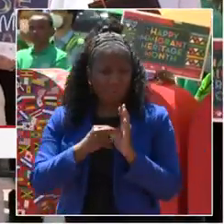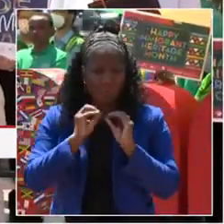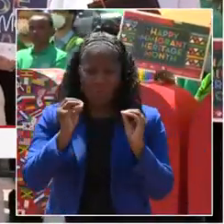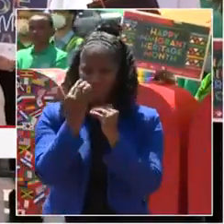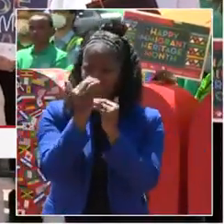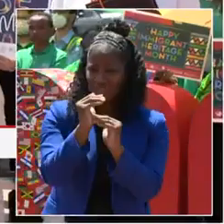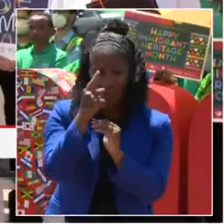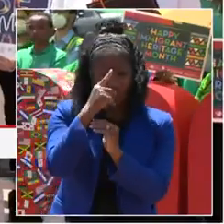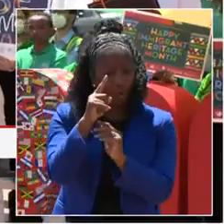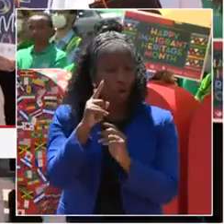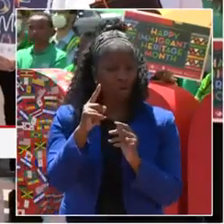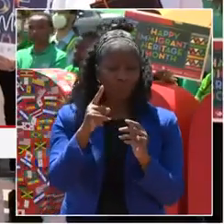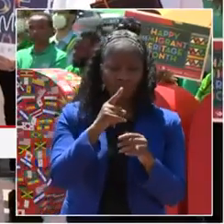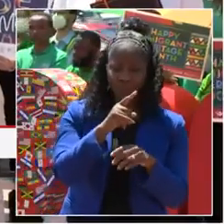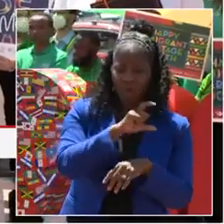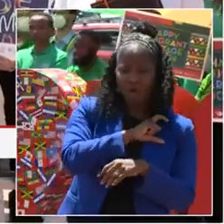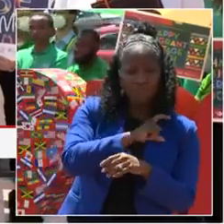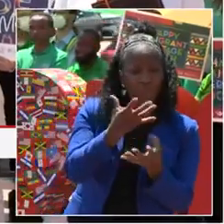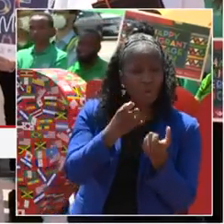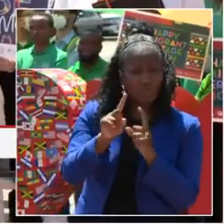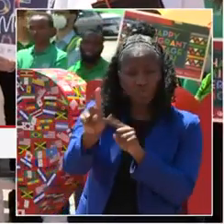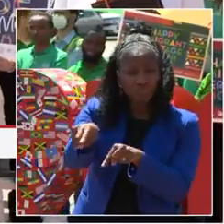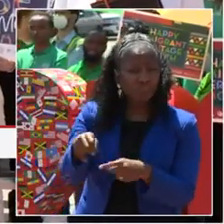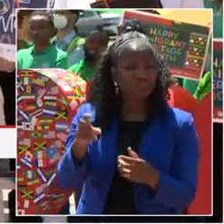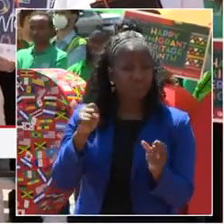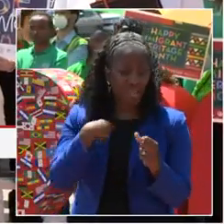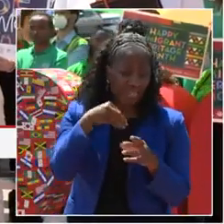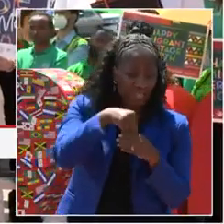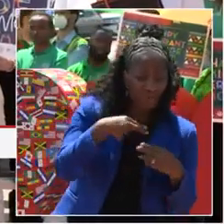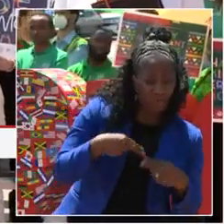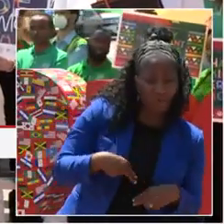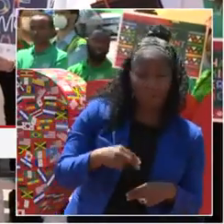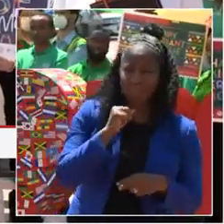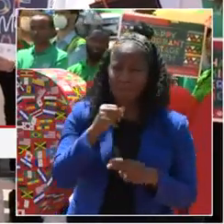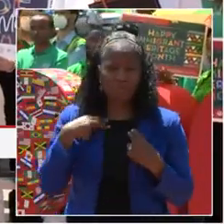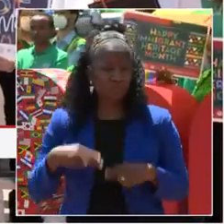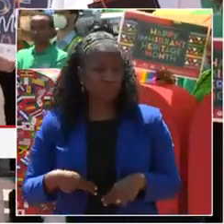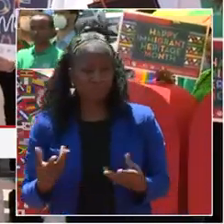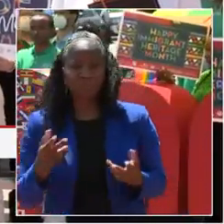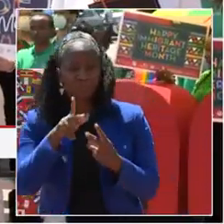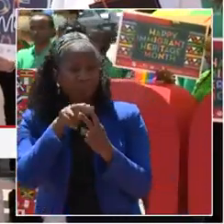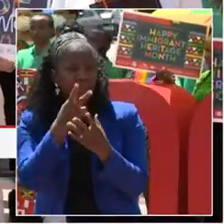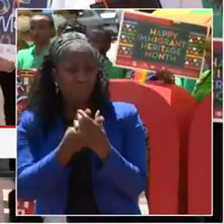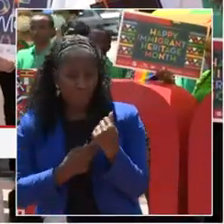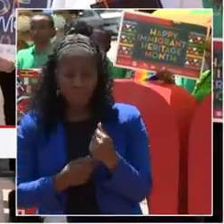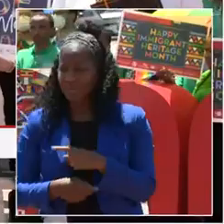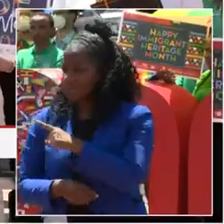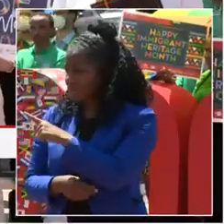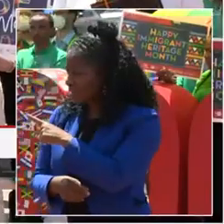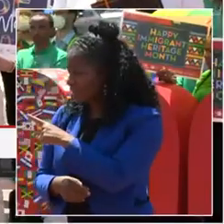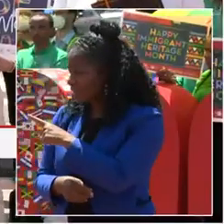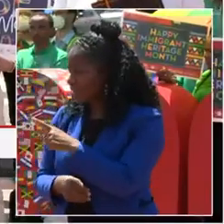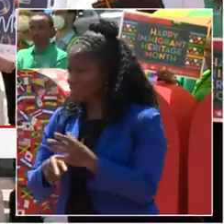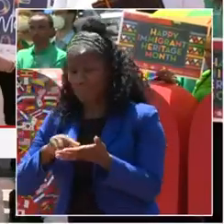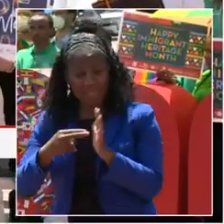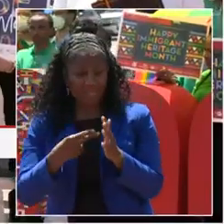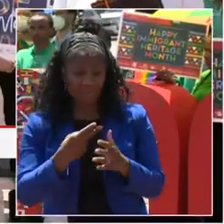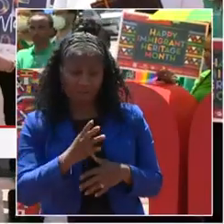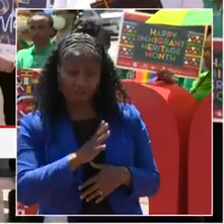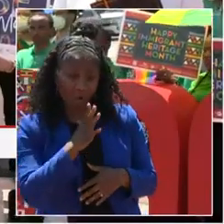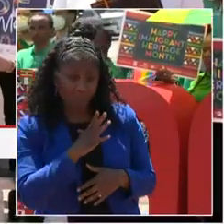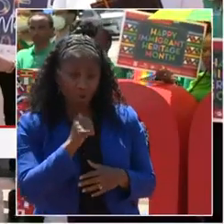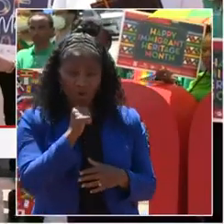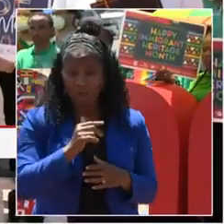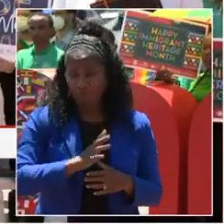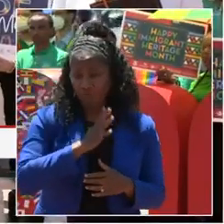attend, certainly they'll be there both in uniform and not. And so is it not that it's like formally or informally participating, it's just an